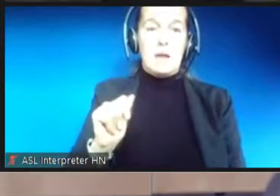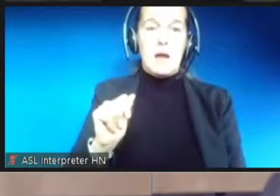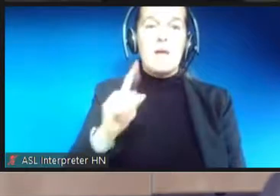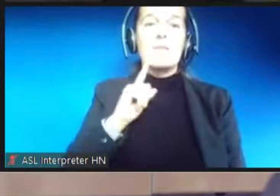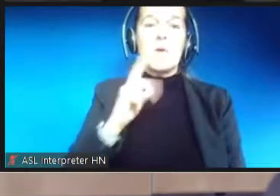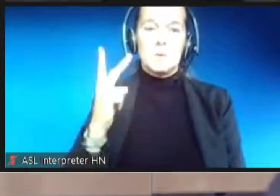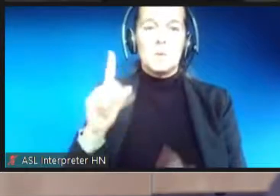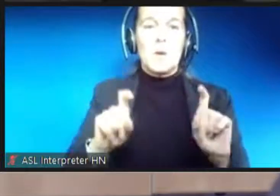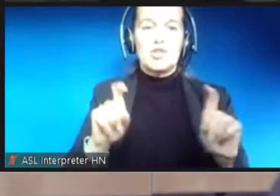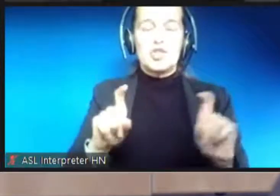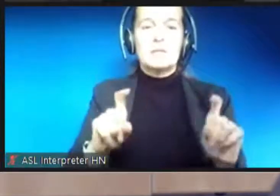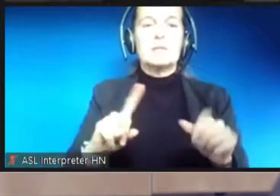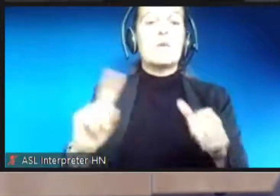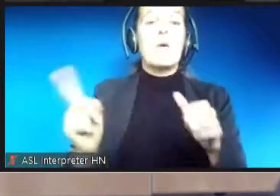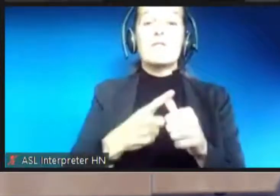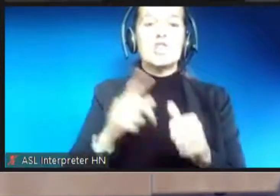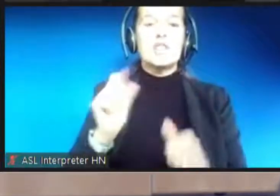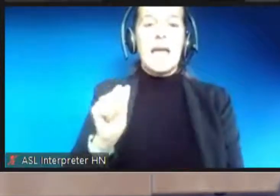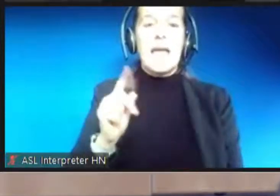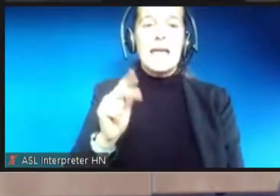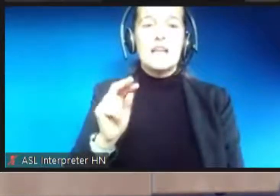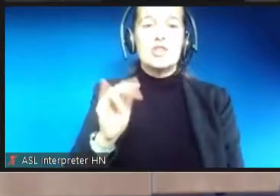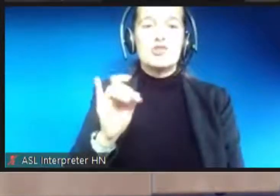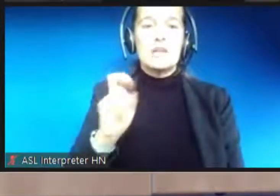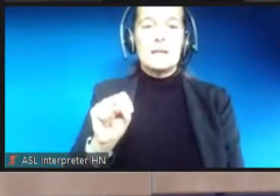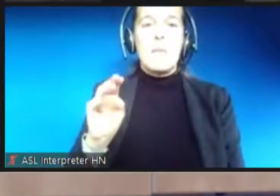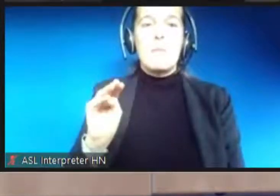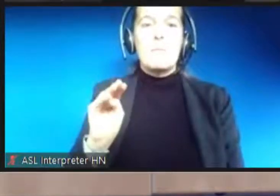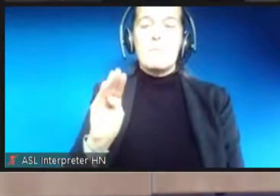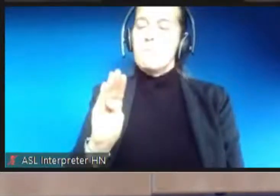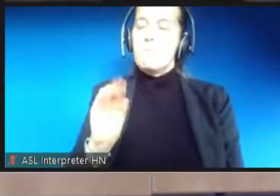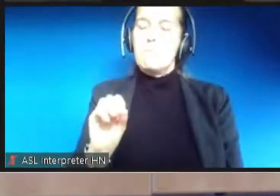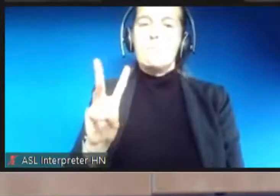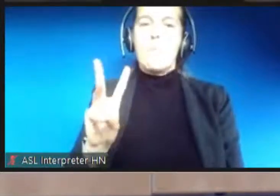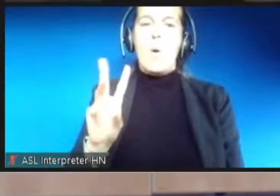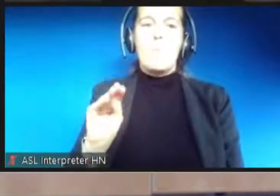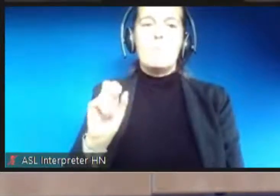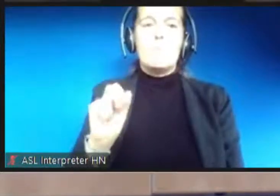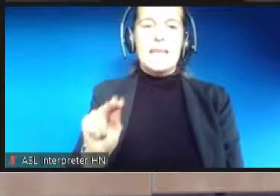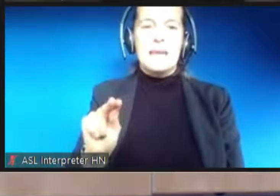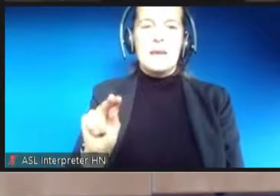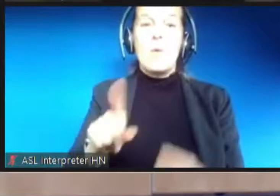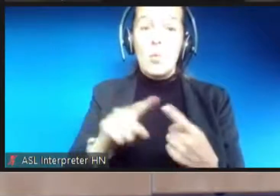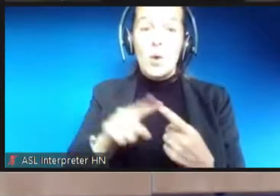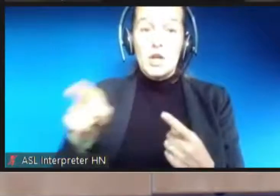And first up, we have Adrian Bowman. Adrian, whenever you are ready.